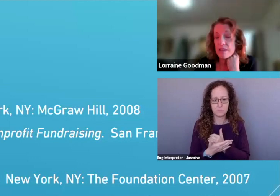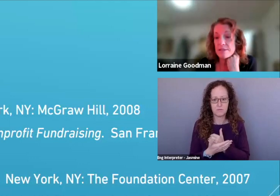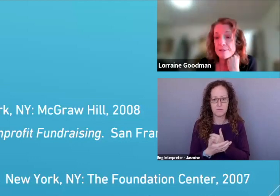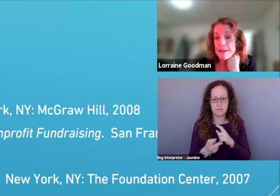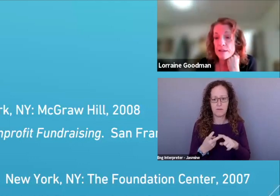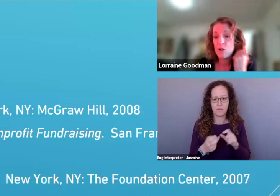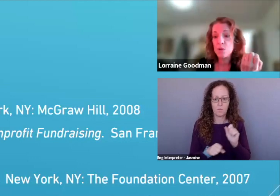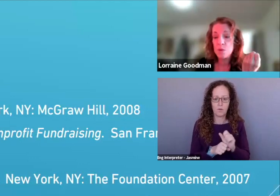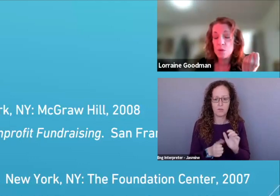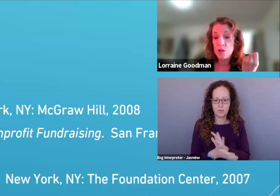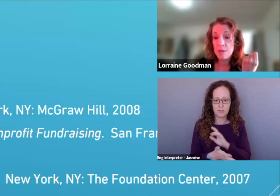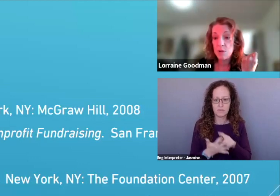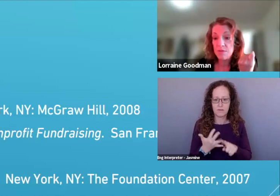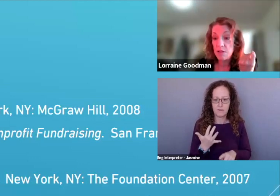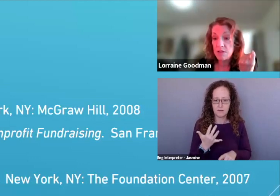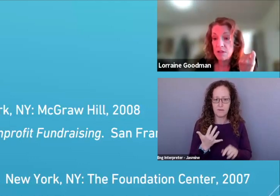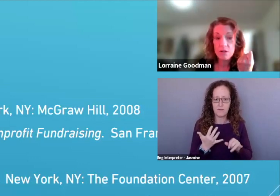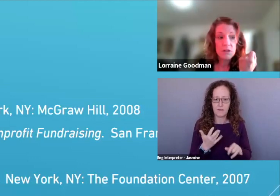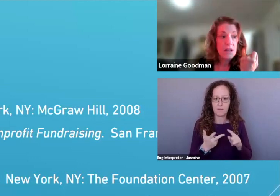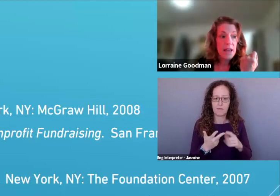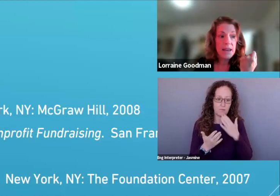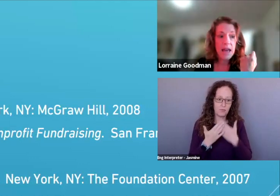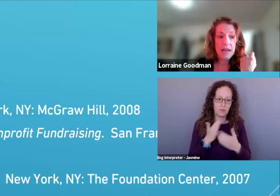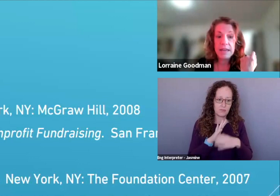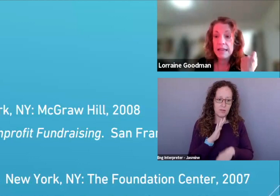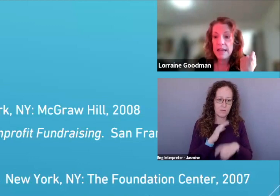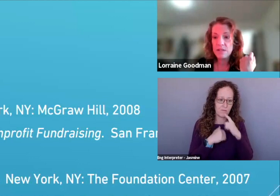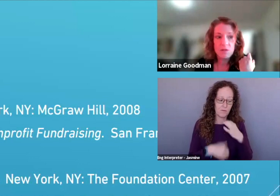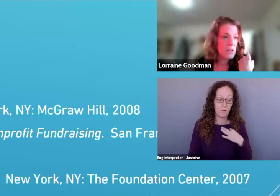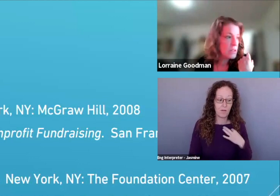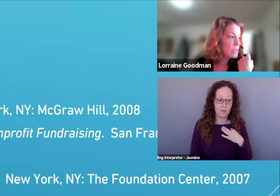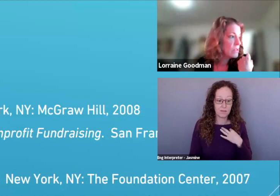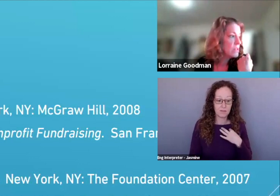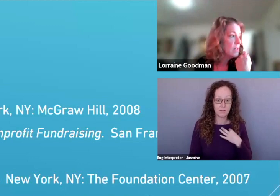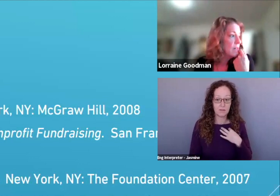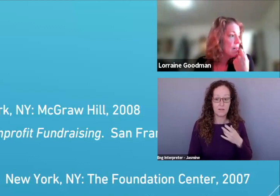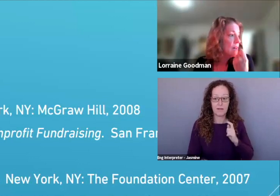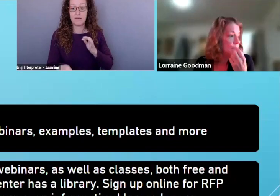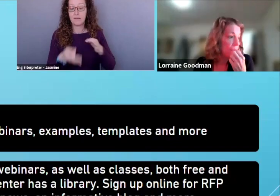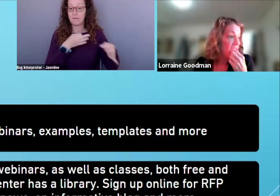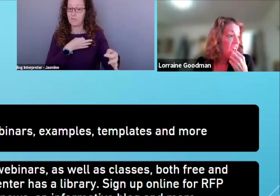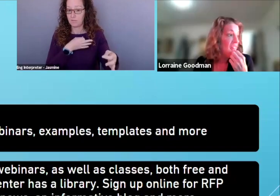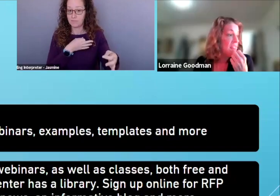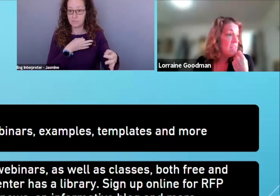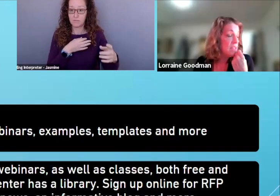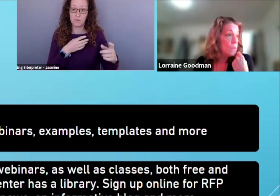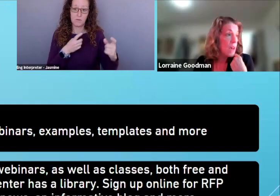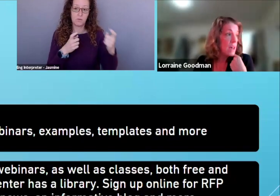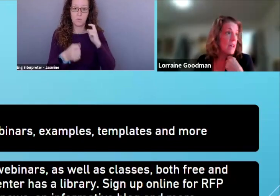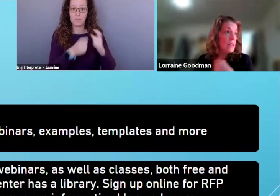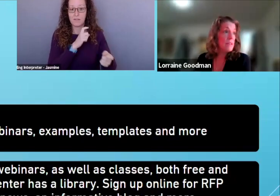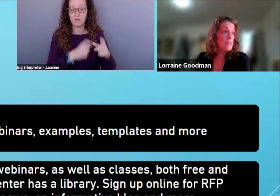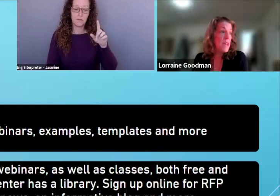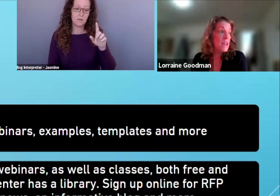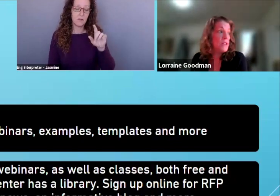and things like that. And also a good chapter on volunteer and, and in-kind donations. Um, this,